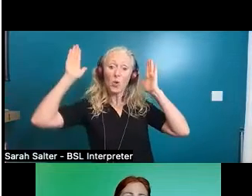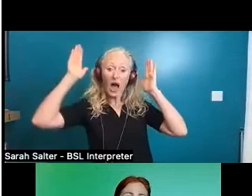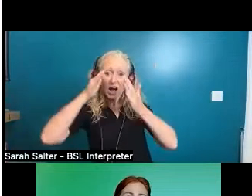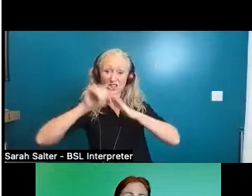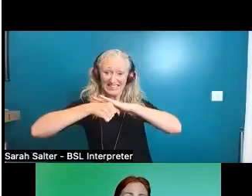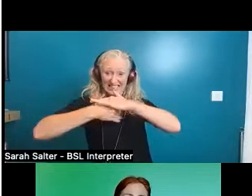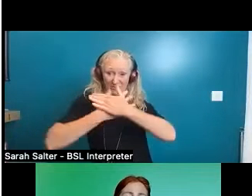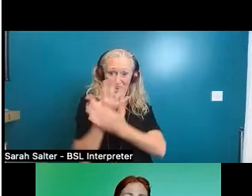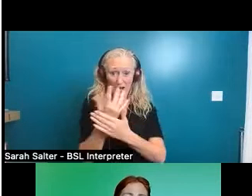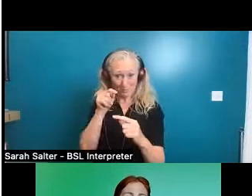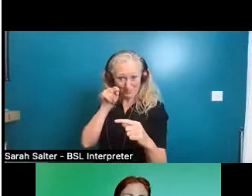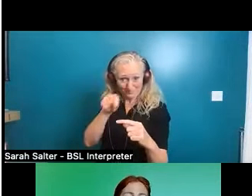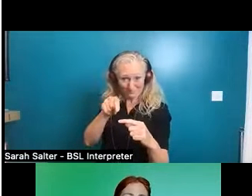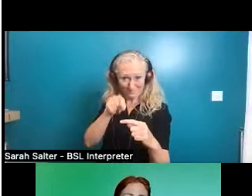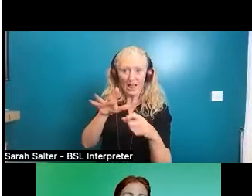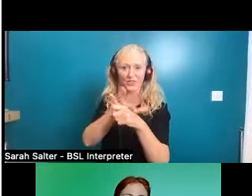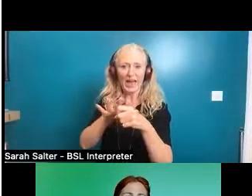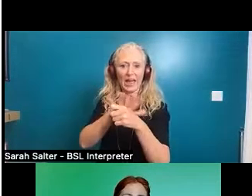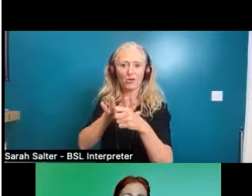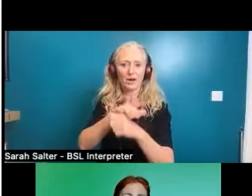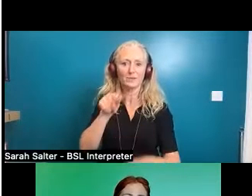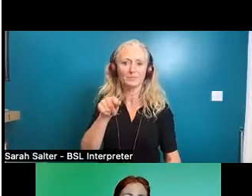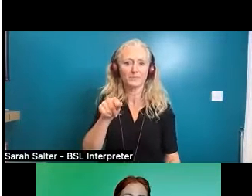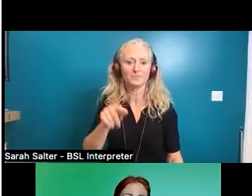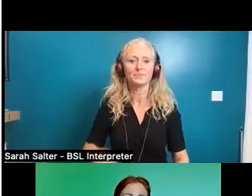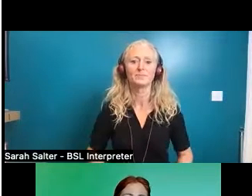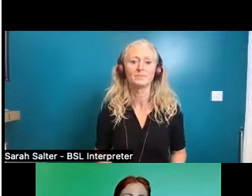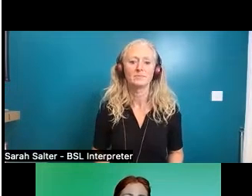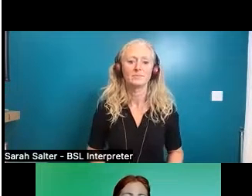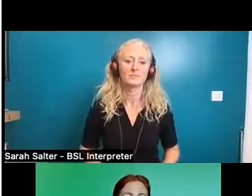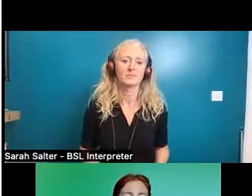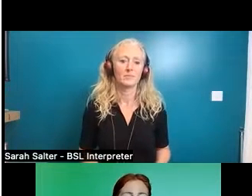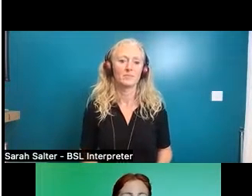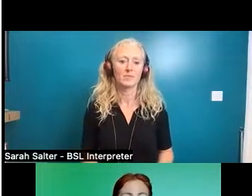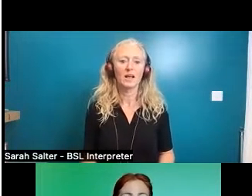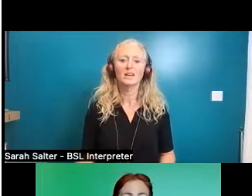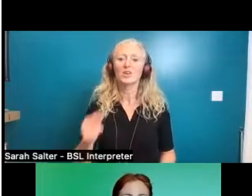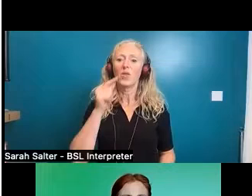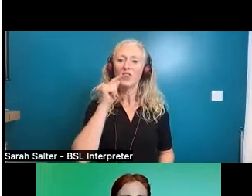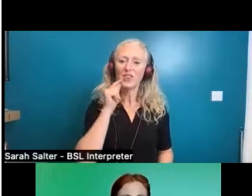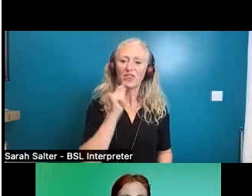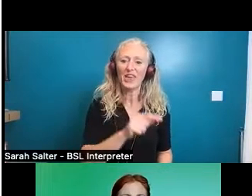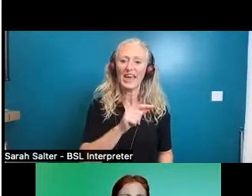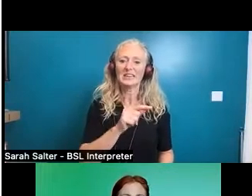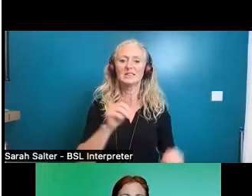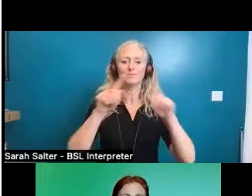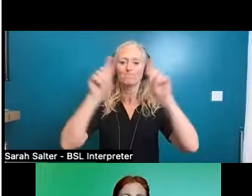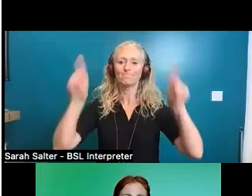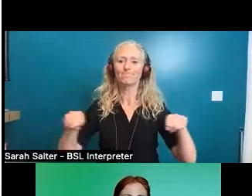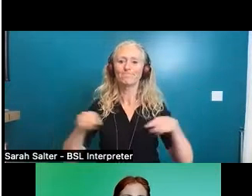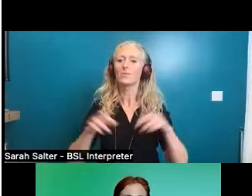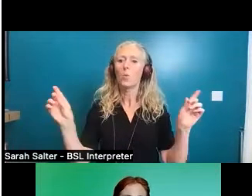arise. And so we have this protein network of